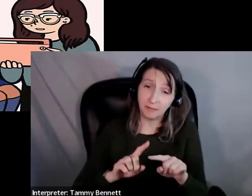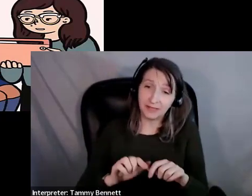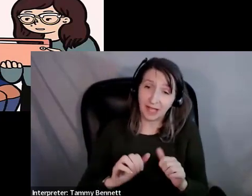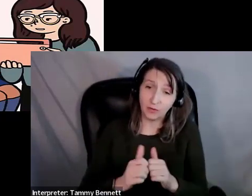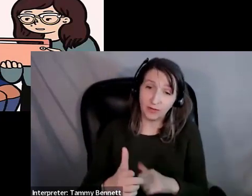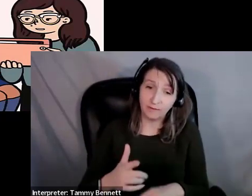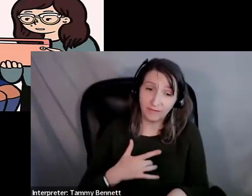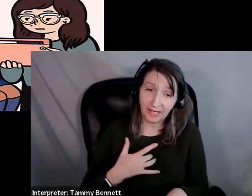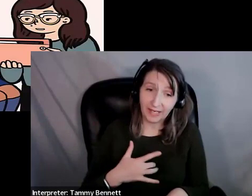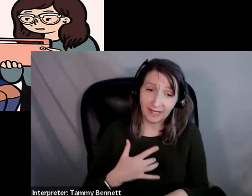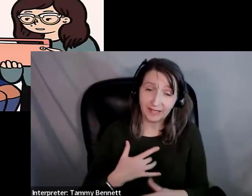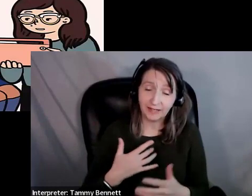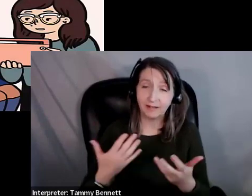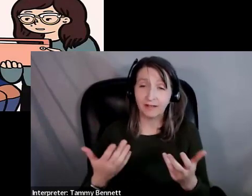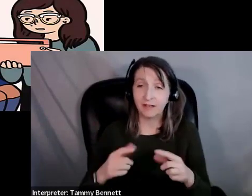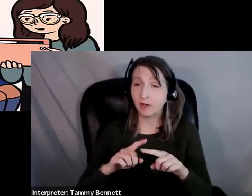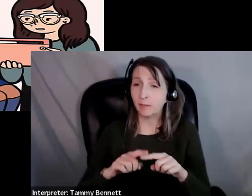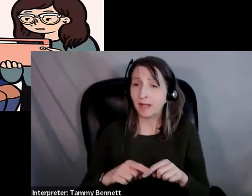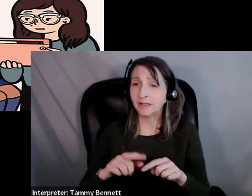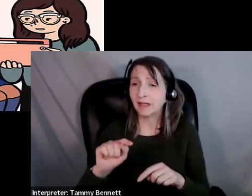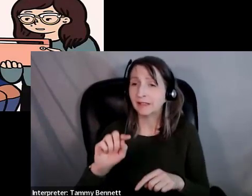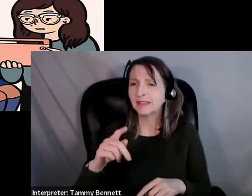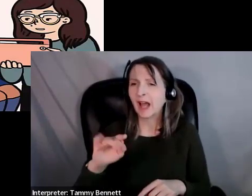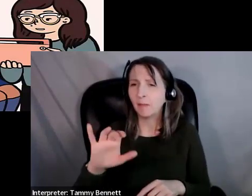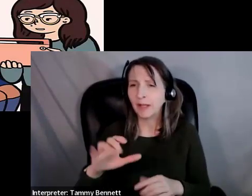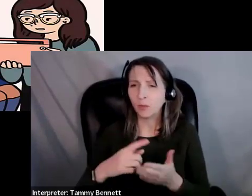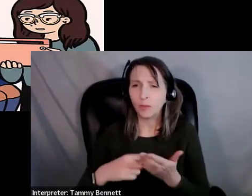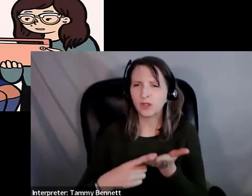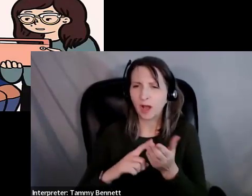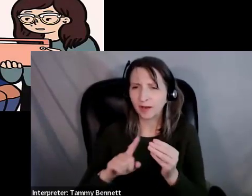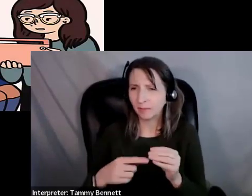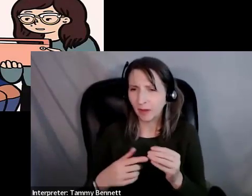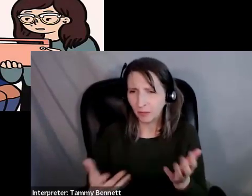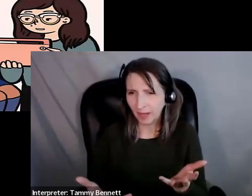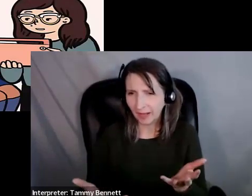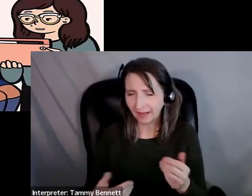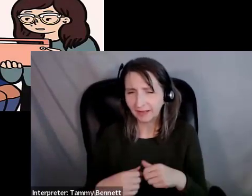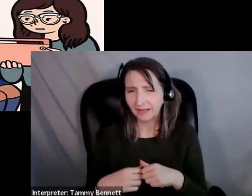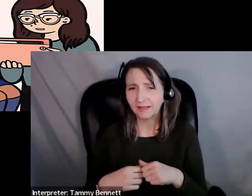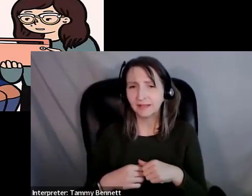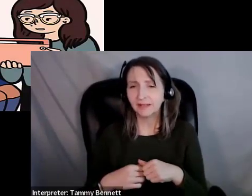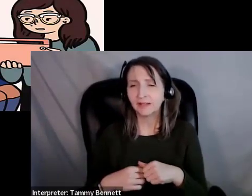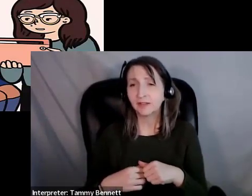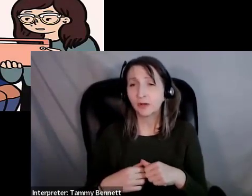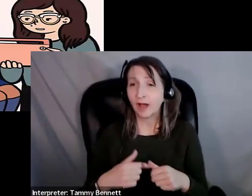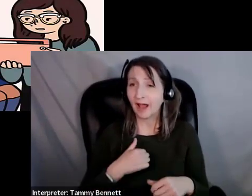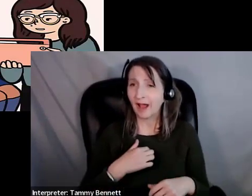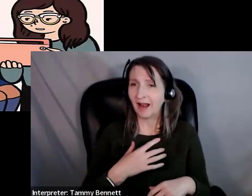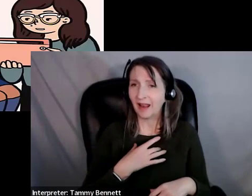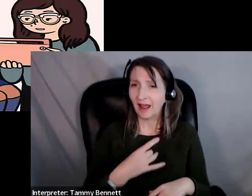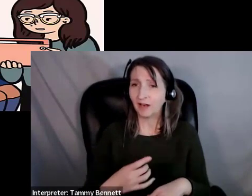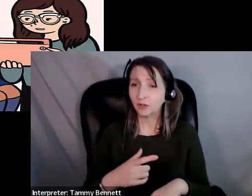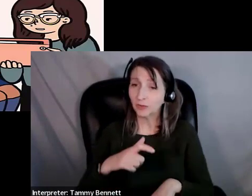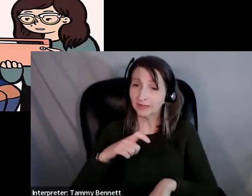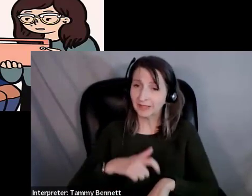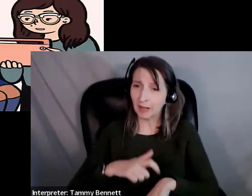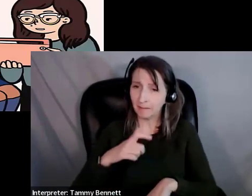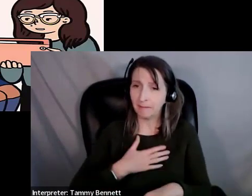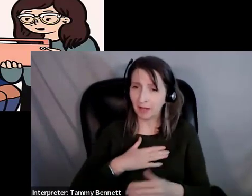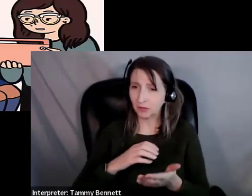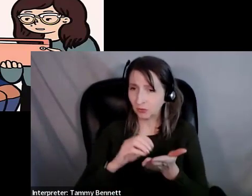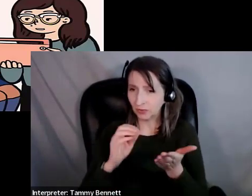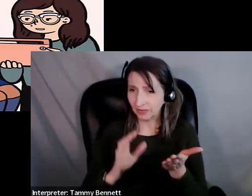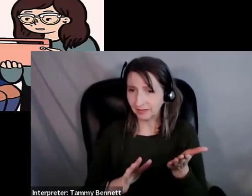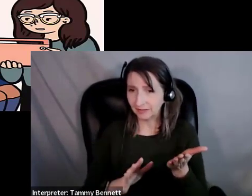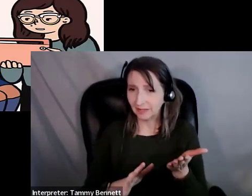you know, maybe like what the topic is that their wait time could vary and keeping that in mind. So something I like to do is I like to time my students, whether it's not, you